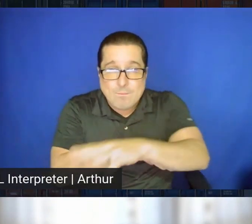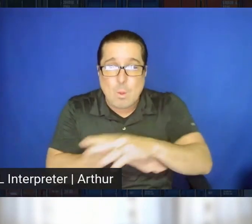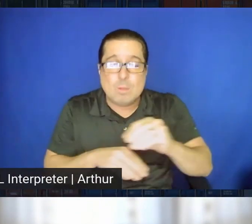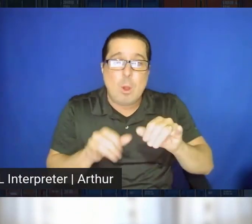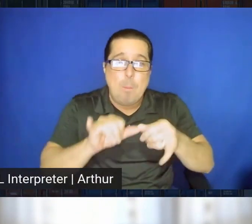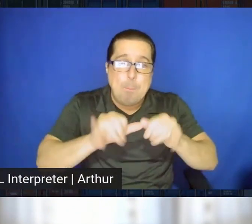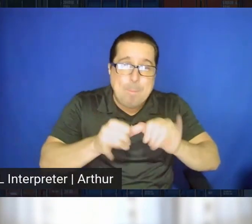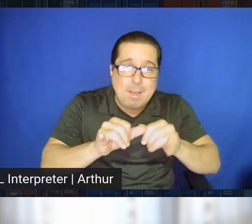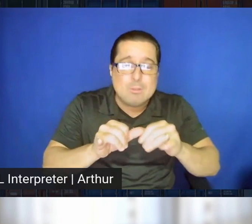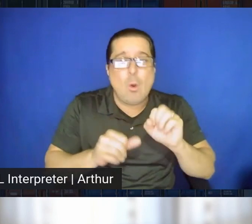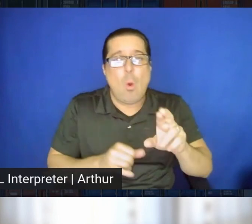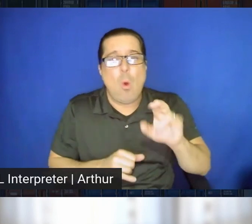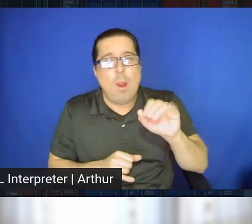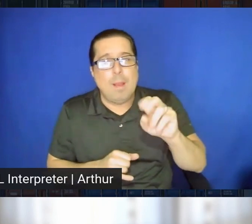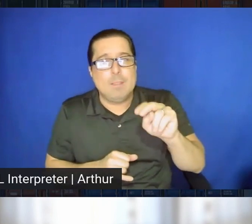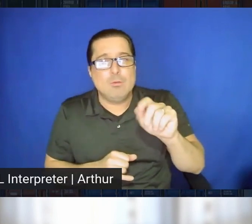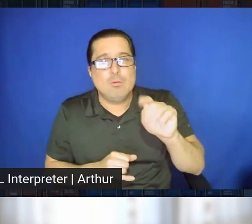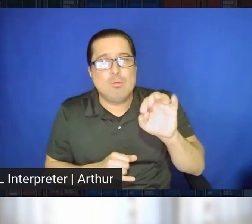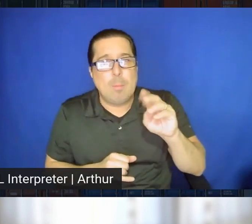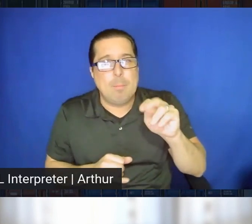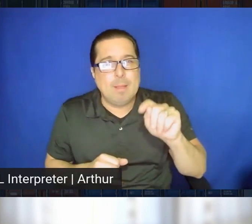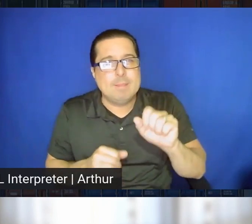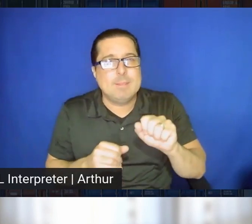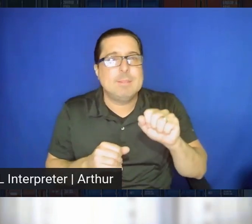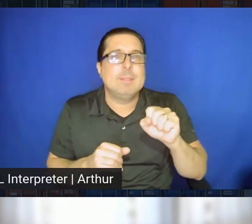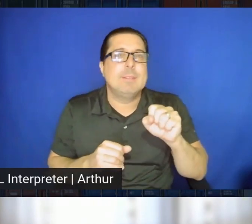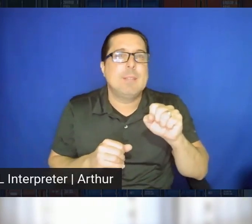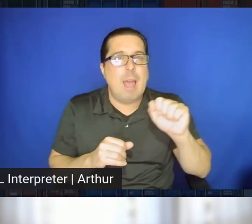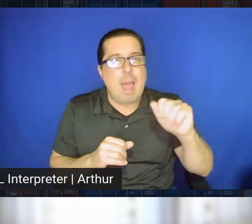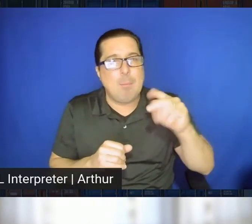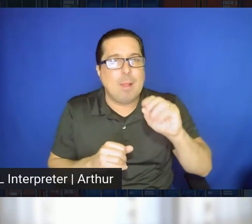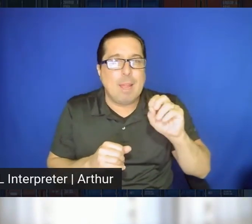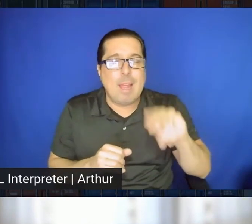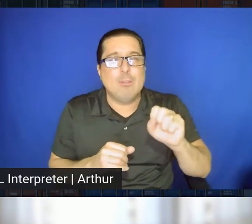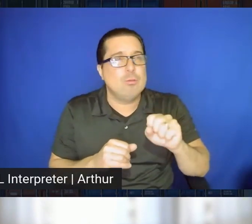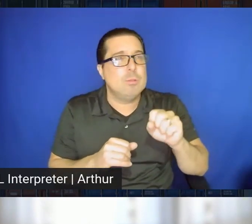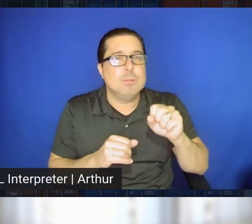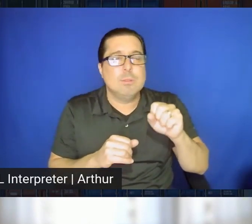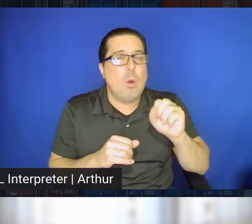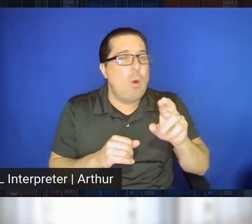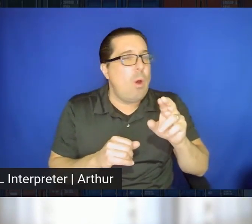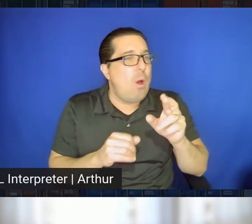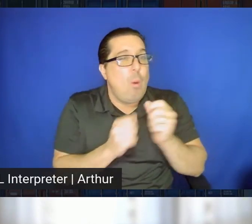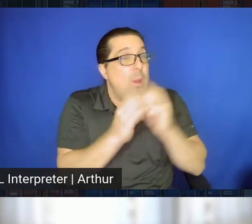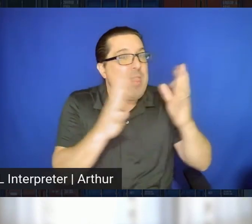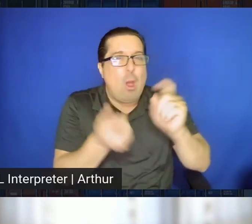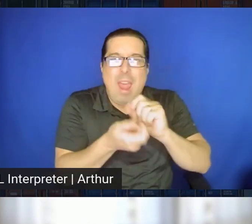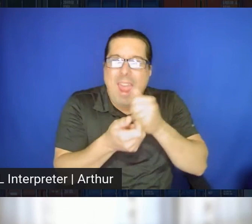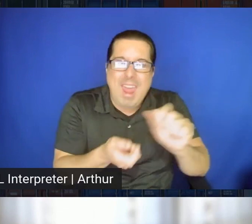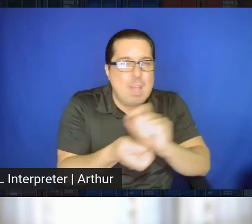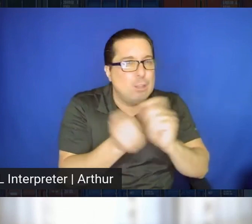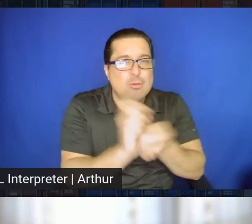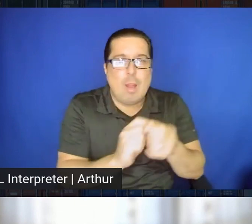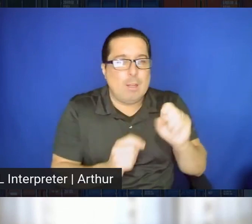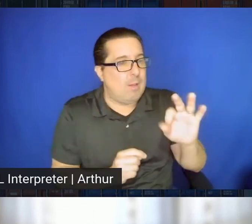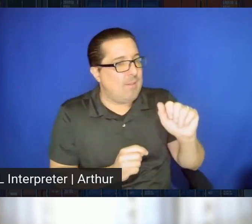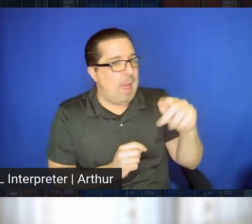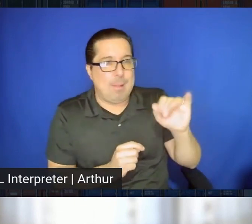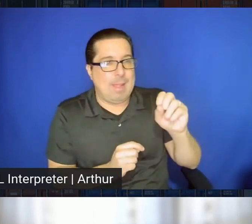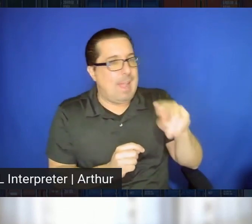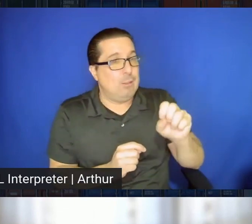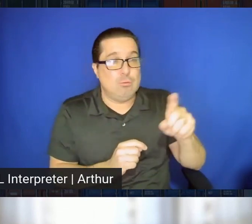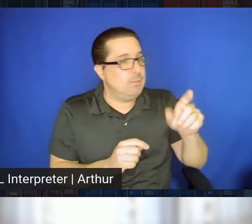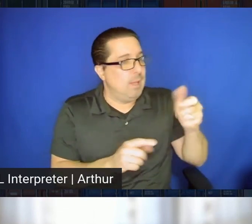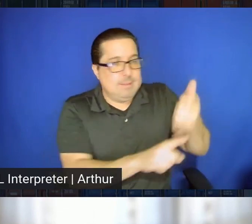or instrument applications without any change to the applications at all. Yeah. You don't have to be reconfigured. They